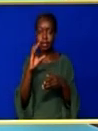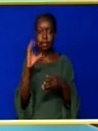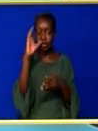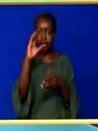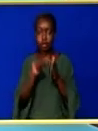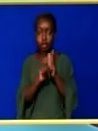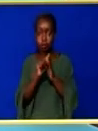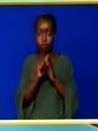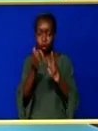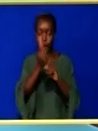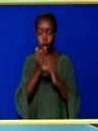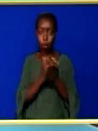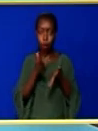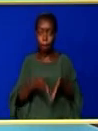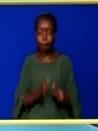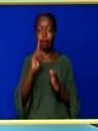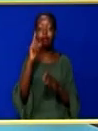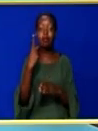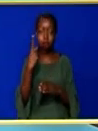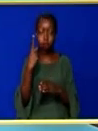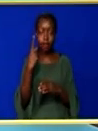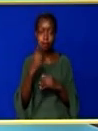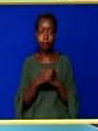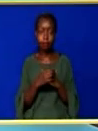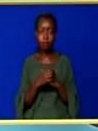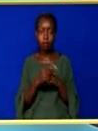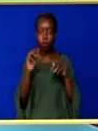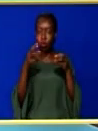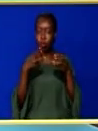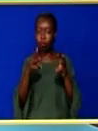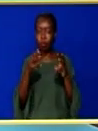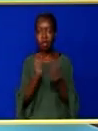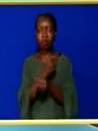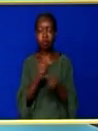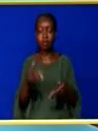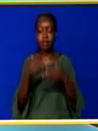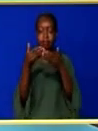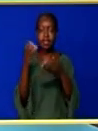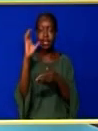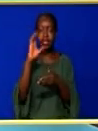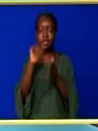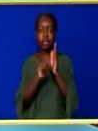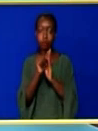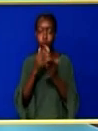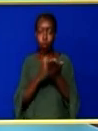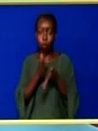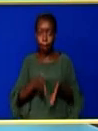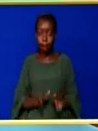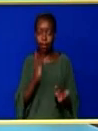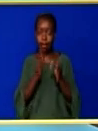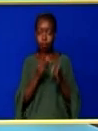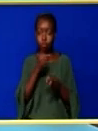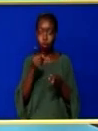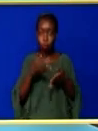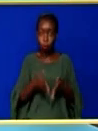citizenship acquired through birth, it is the first one. The first one, yes. Yes. There's no way you can be given citizenship through birth if already you are